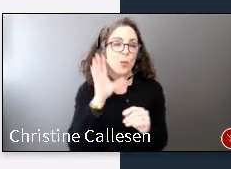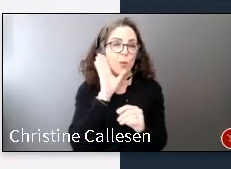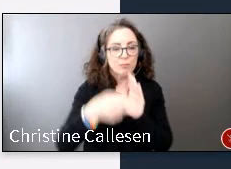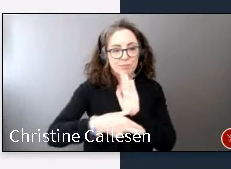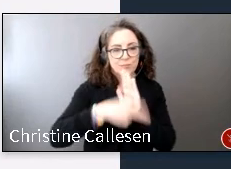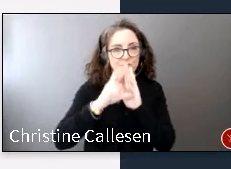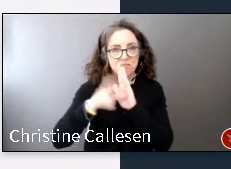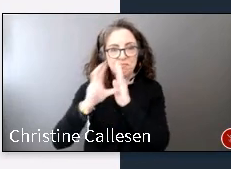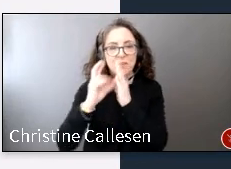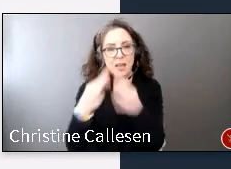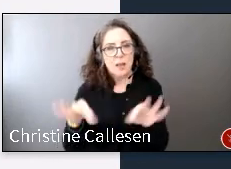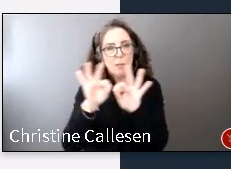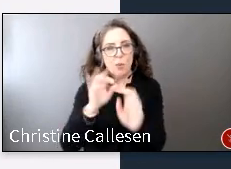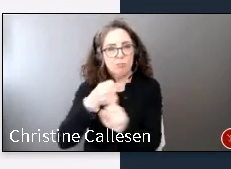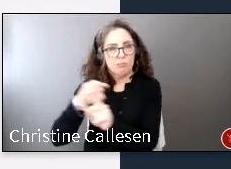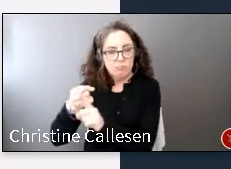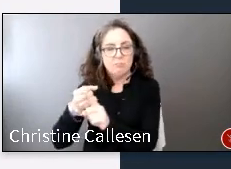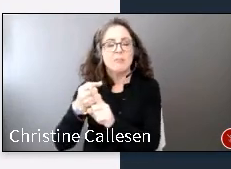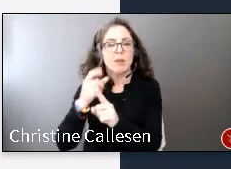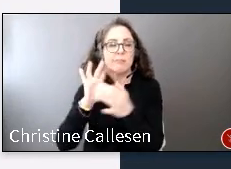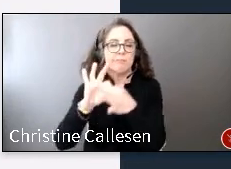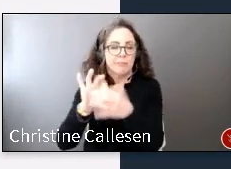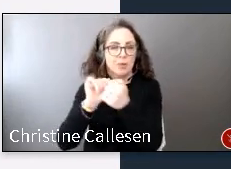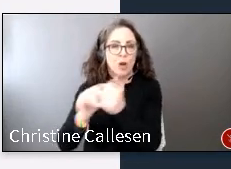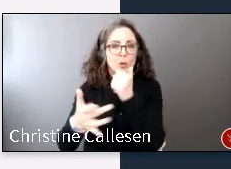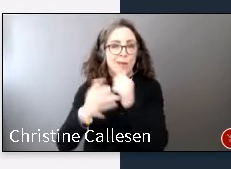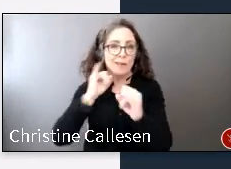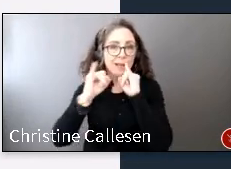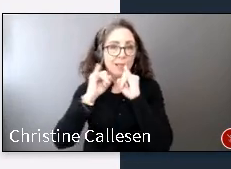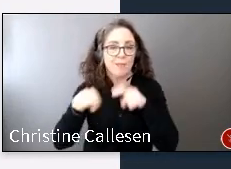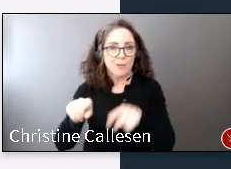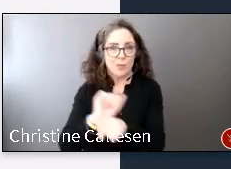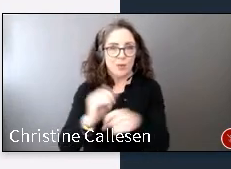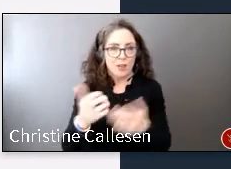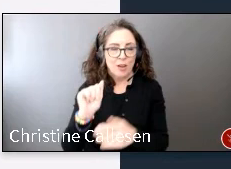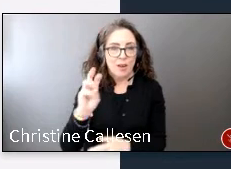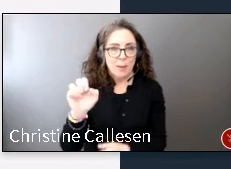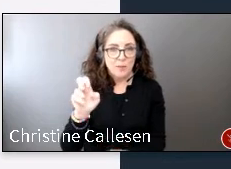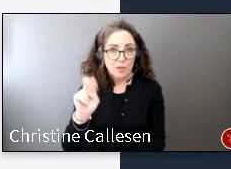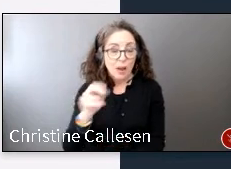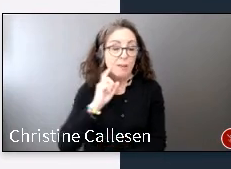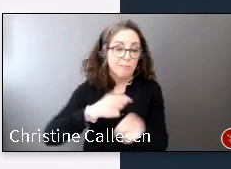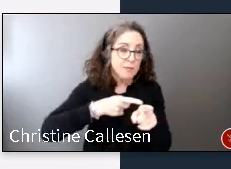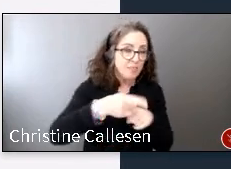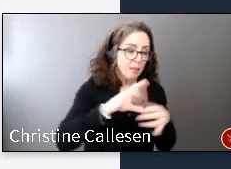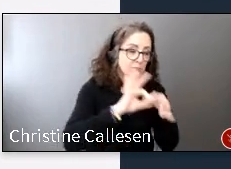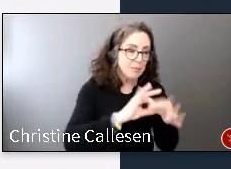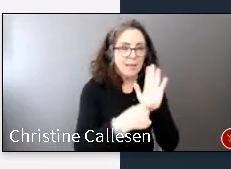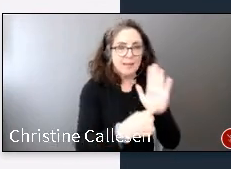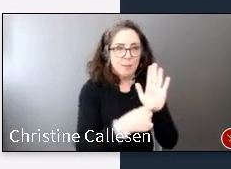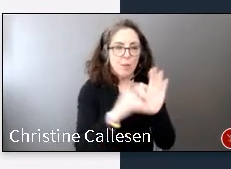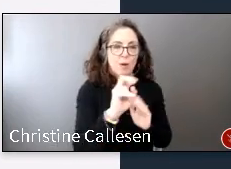of the important points we're checking for technical interviews in Amazon, and more specifically, we'll demo the